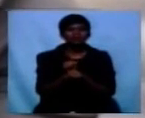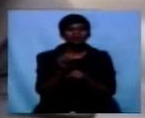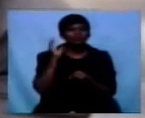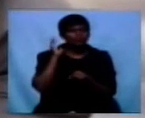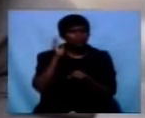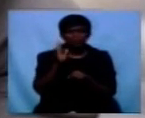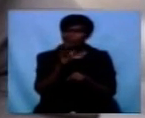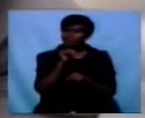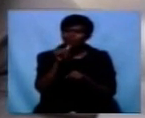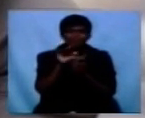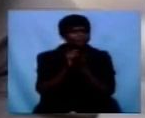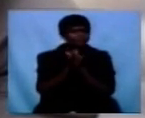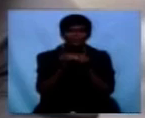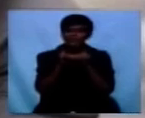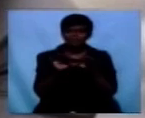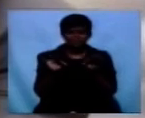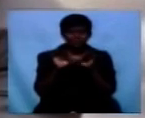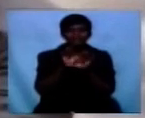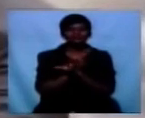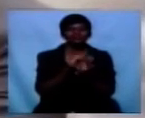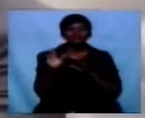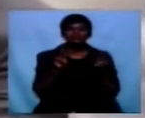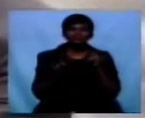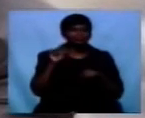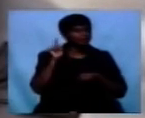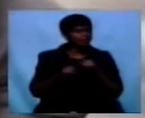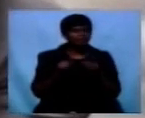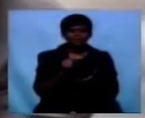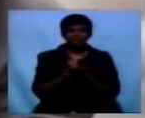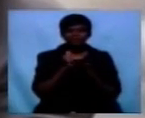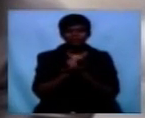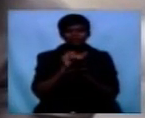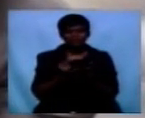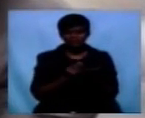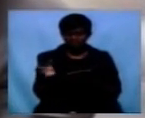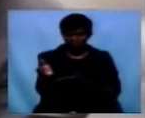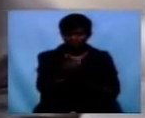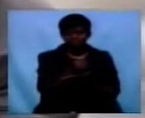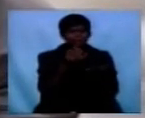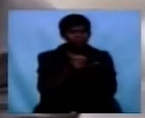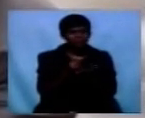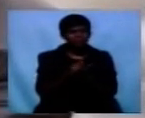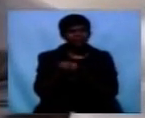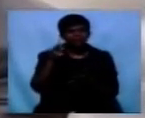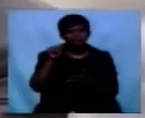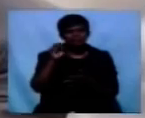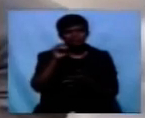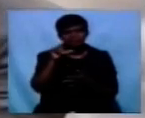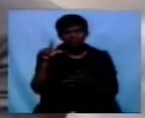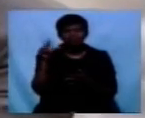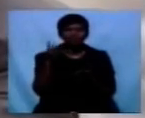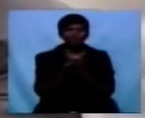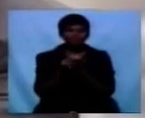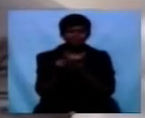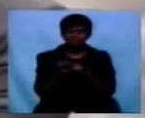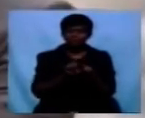ourselves irrelevant to the Zambian people. It will not do for us to collect money in terms of the toll fees and the fuel levy, and then